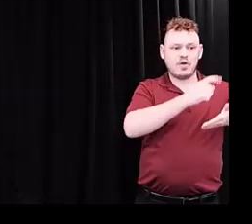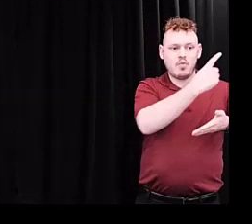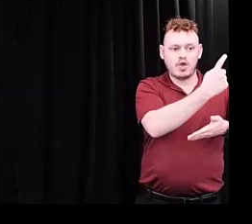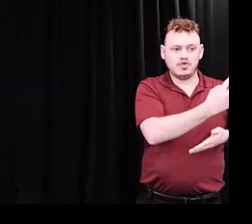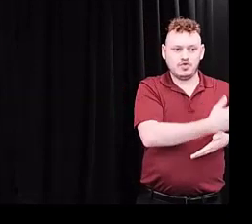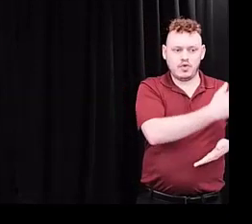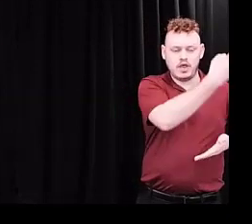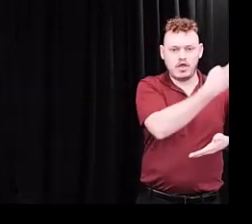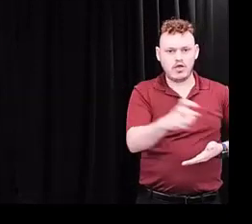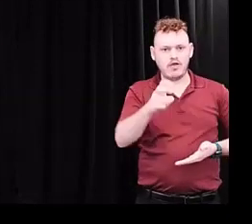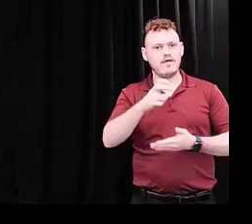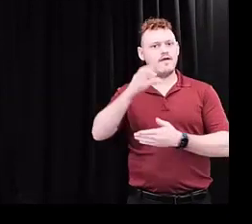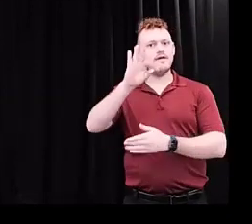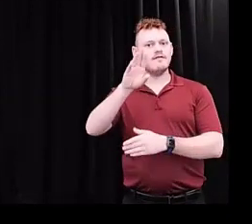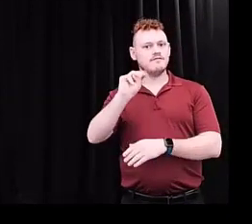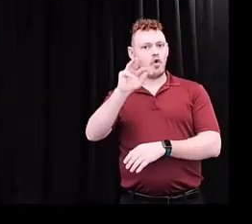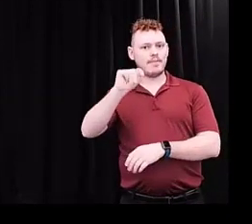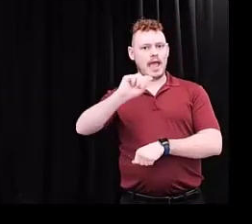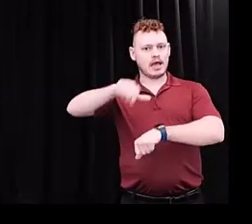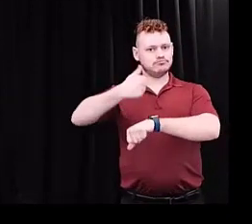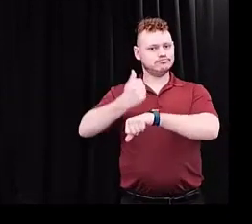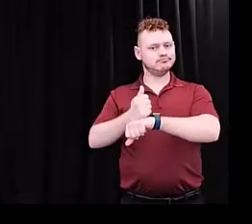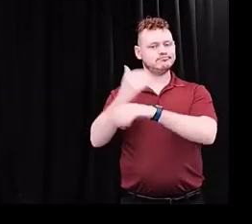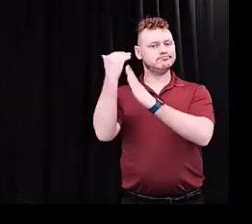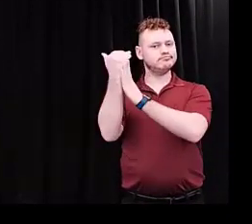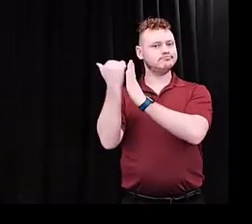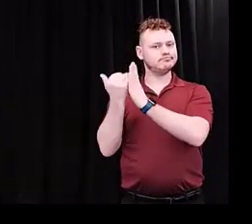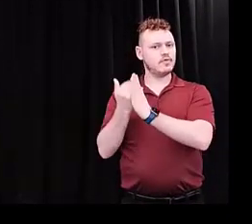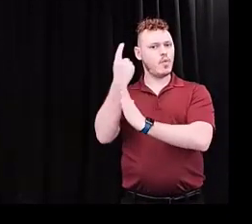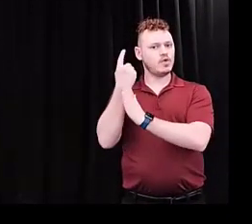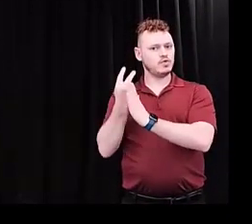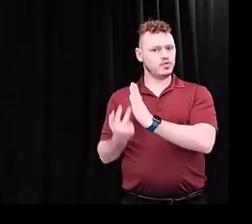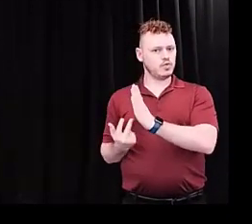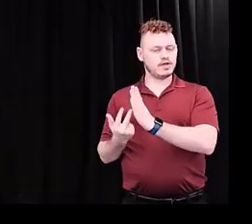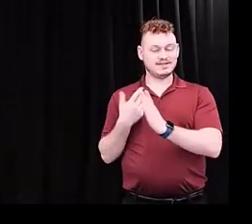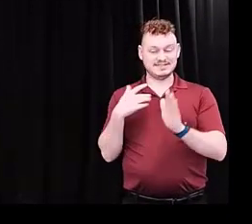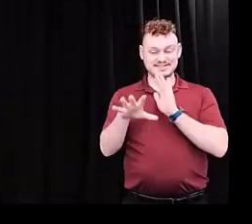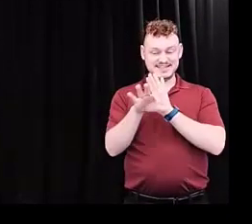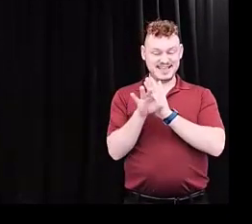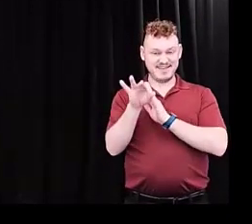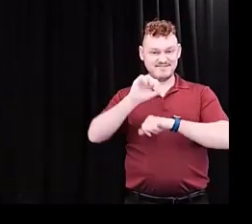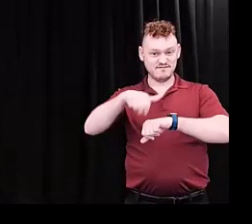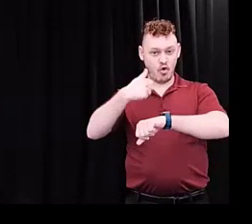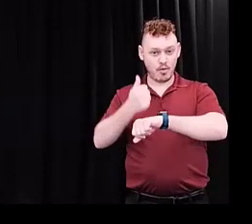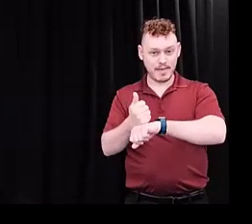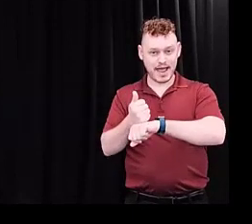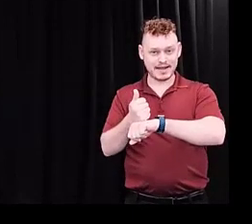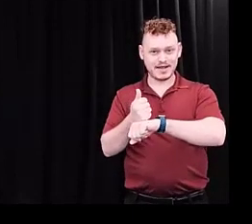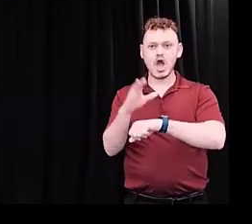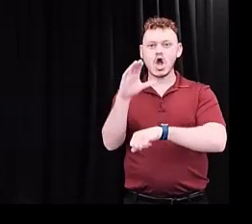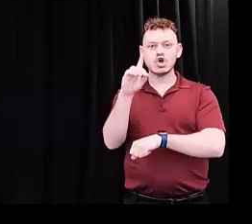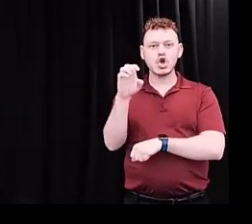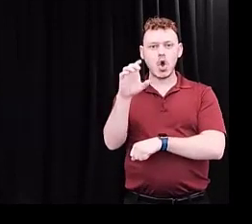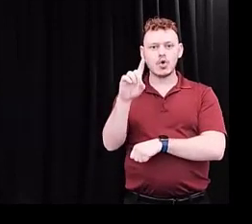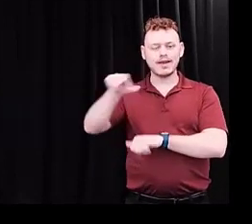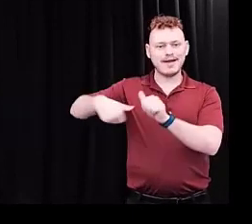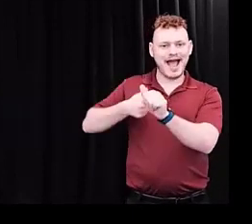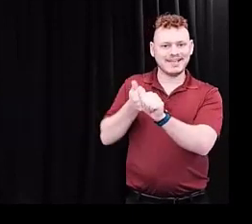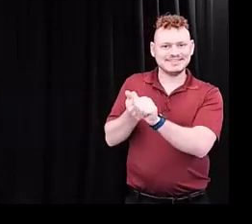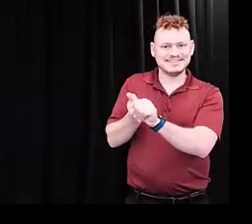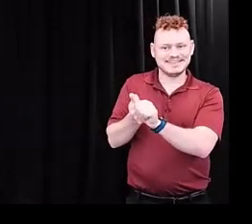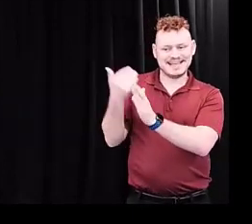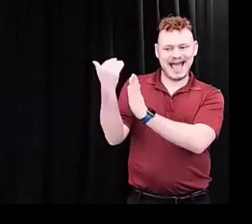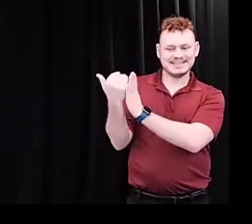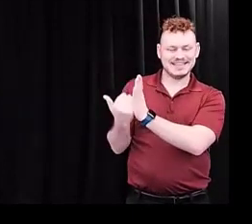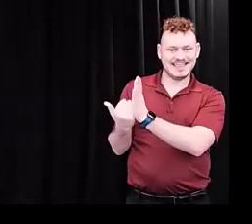3 list to a formatted 1, 2, 3 list. And just by selecting that formatting, it's coded behind the scenes as a list